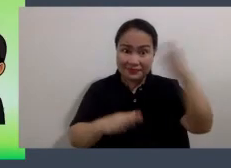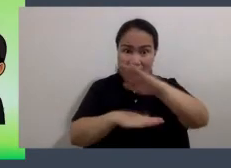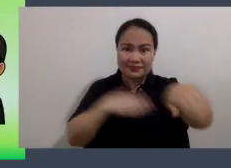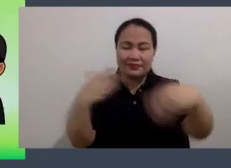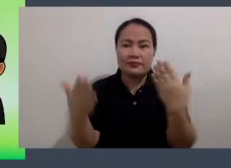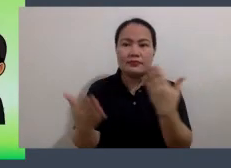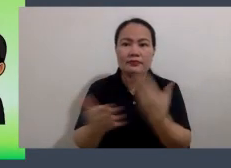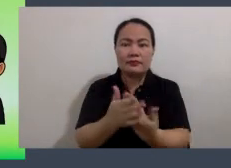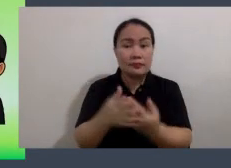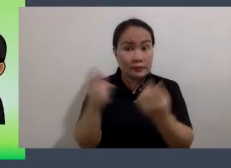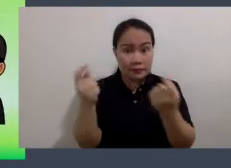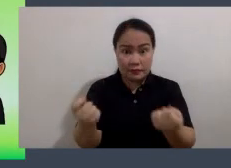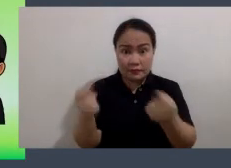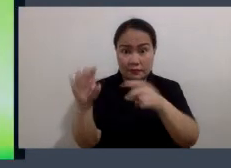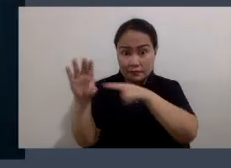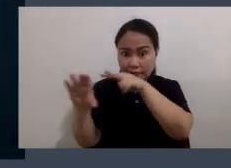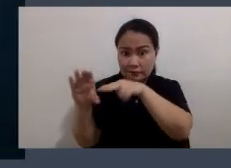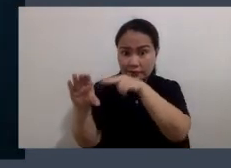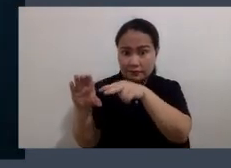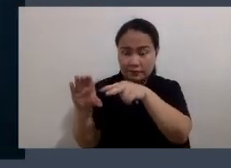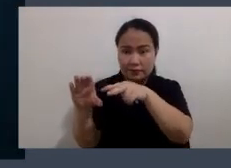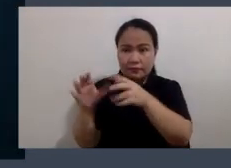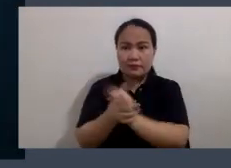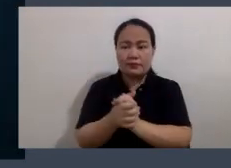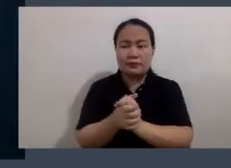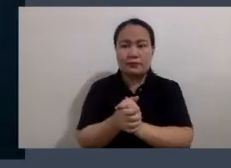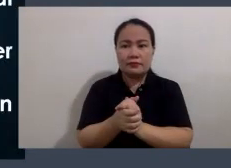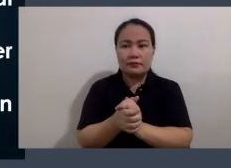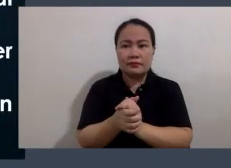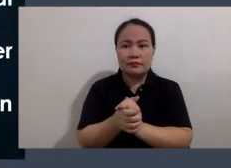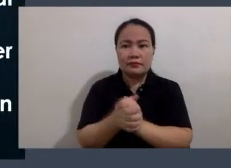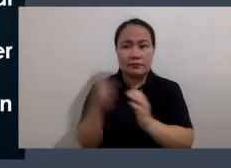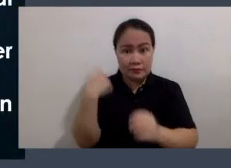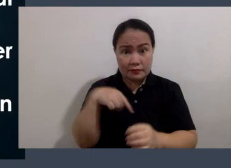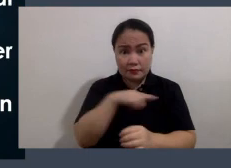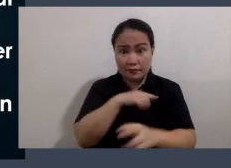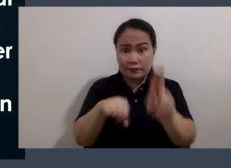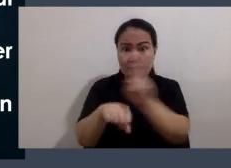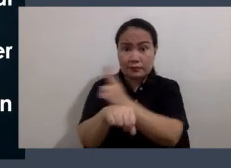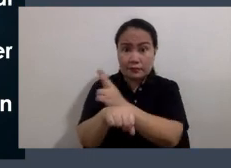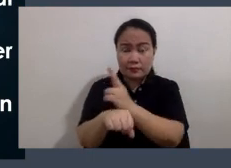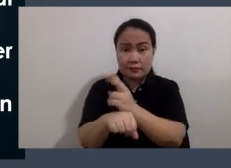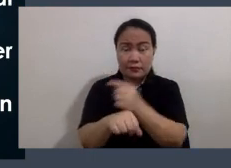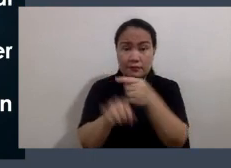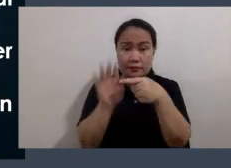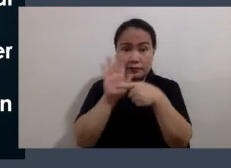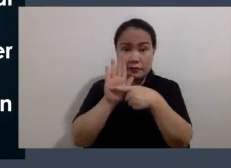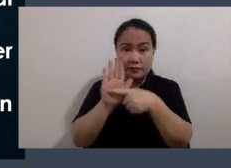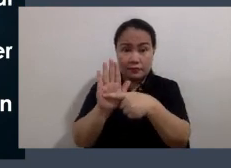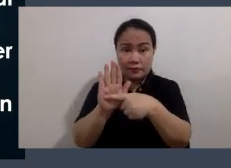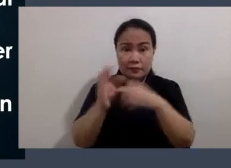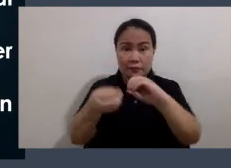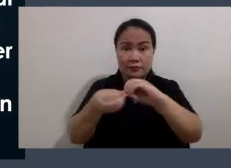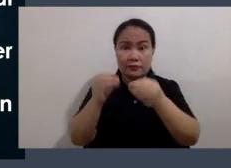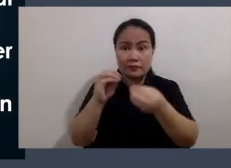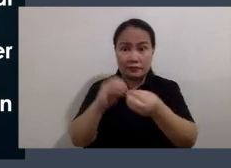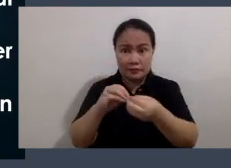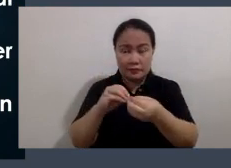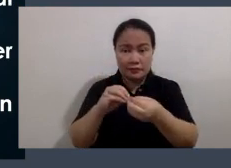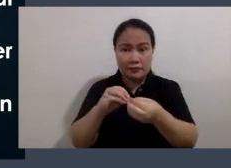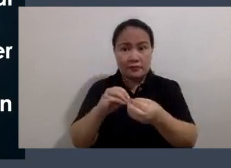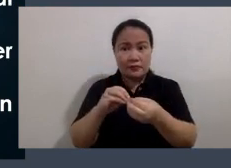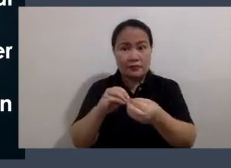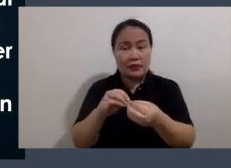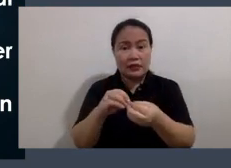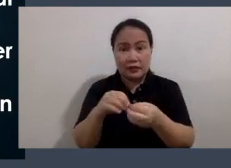mga kawawmat! In this video, we will use negative numbers in practical